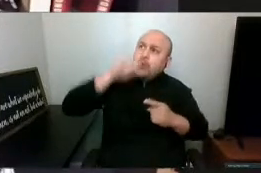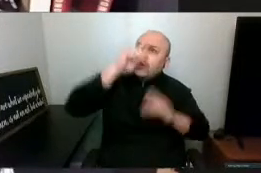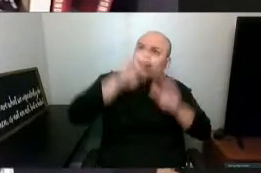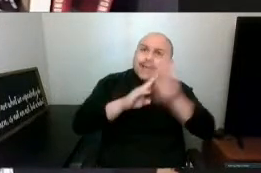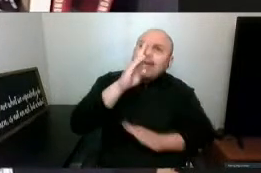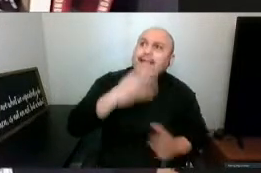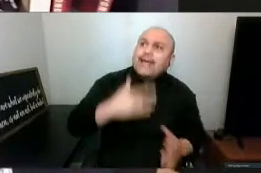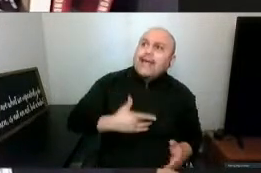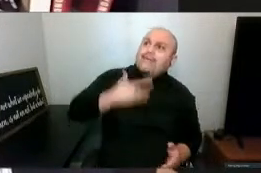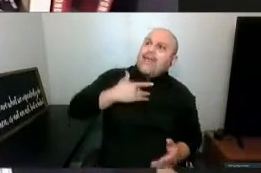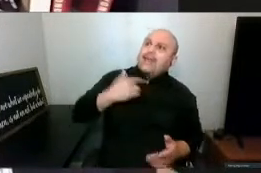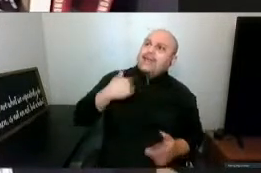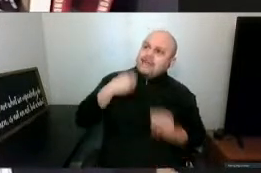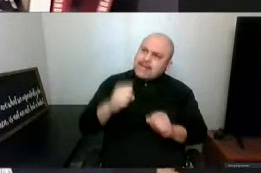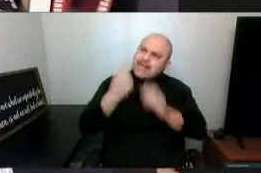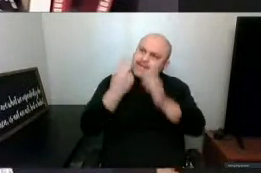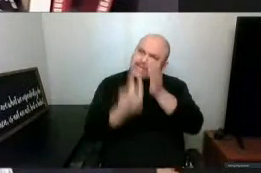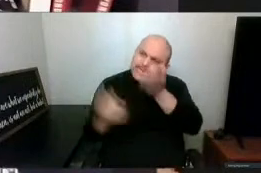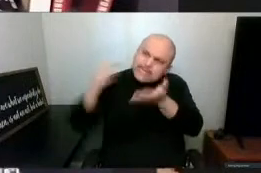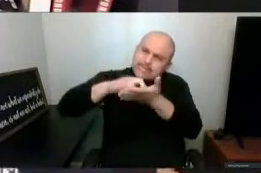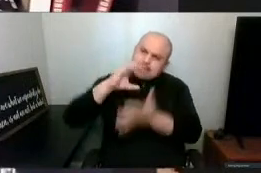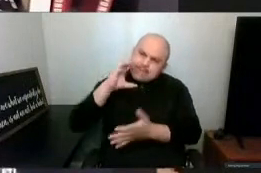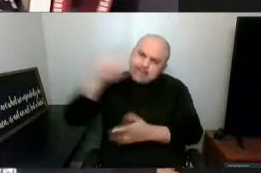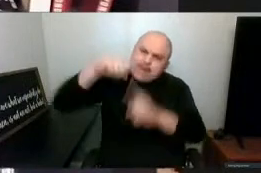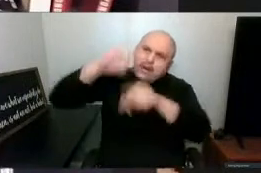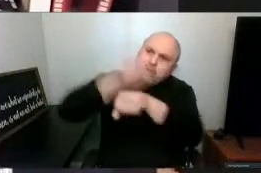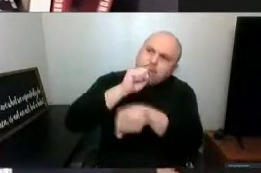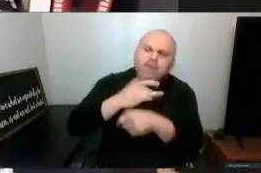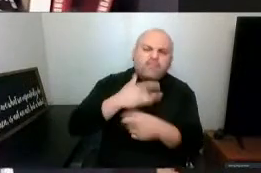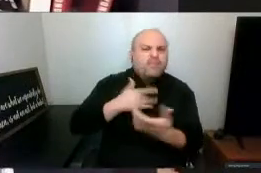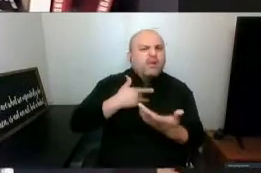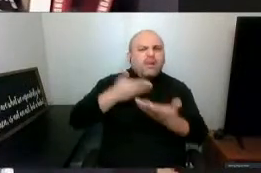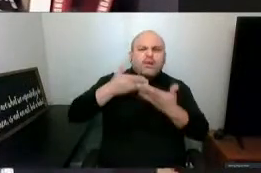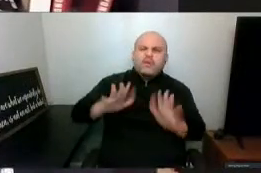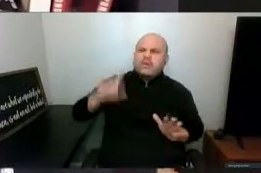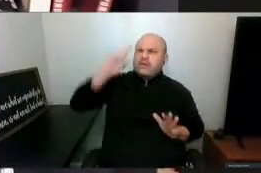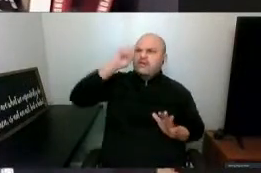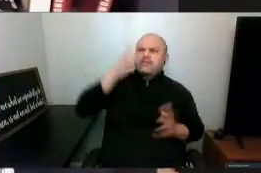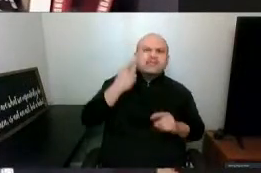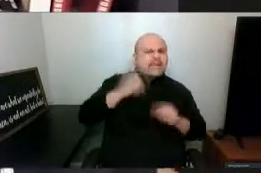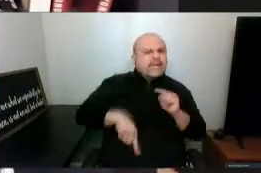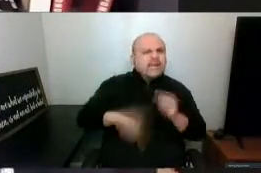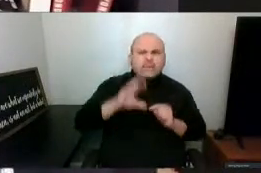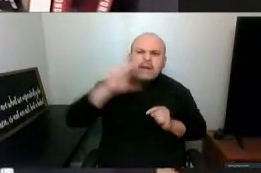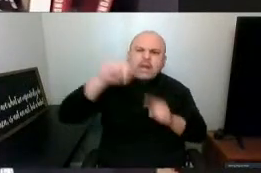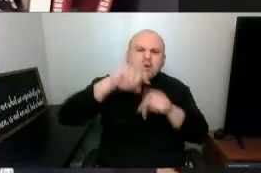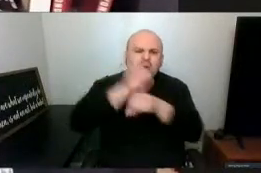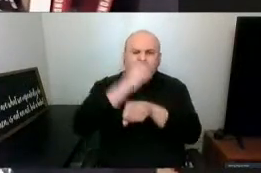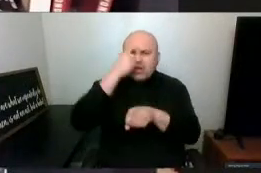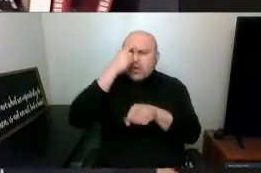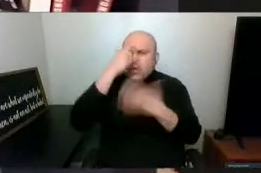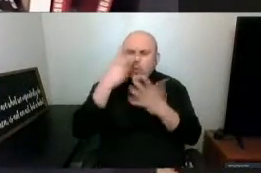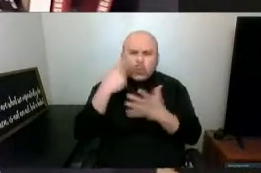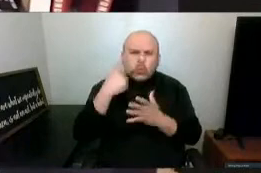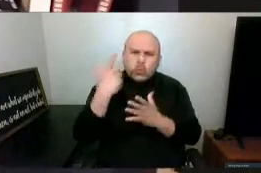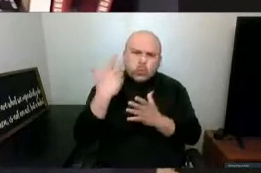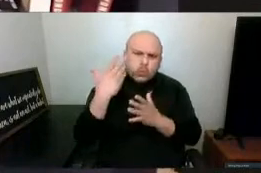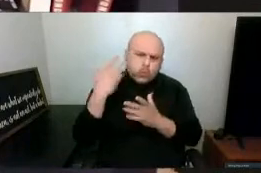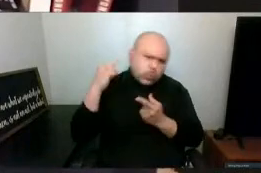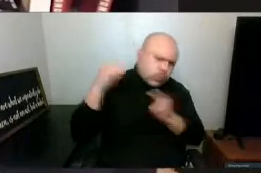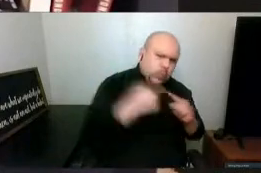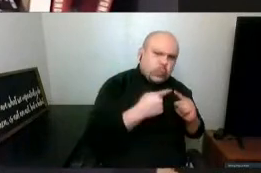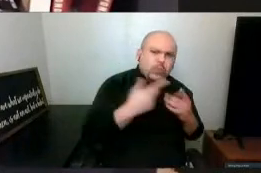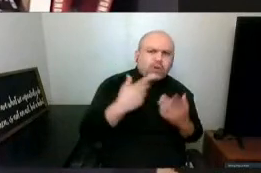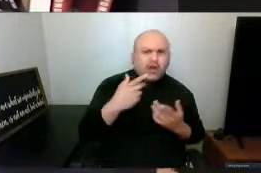in a situation that seems completely untenable. And we also understand that it's also very difficult when you are in